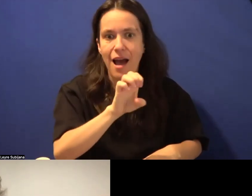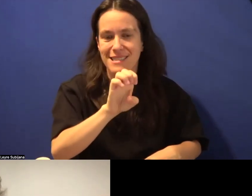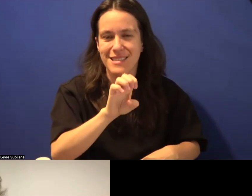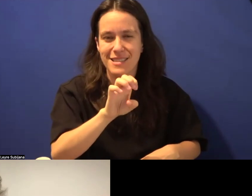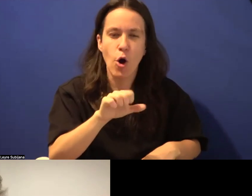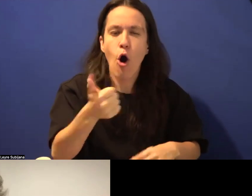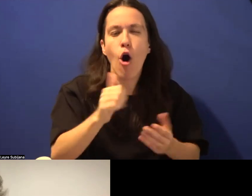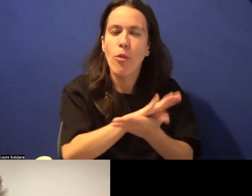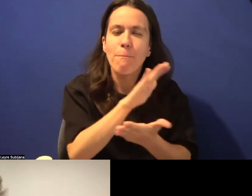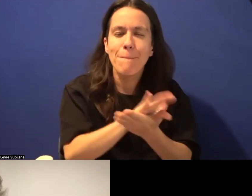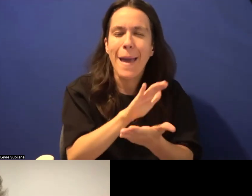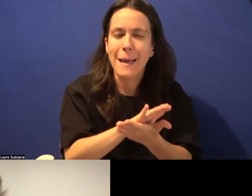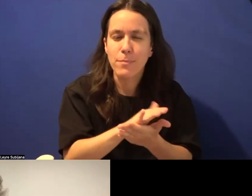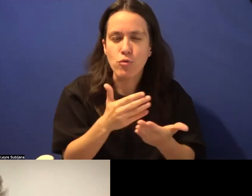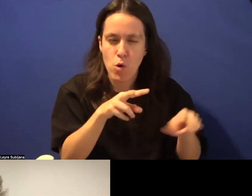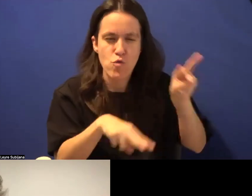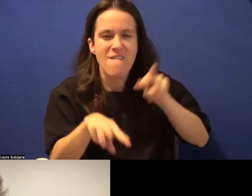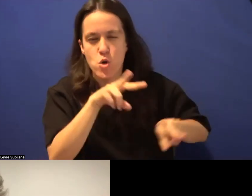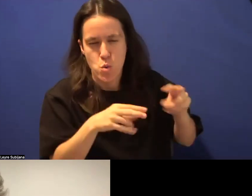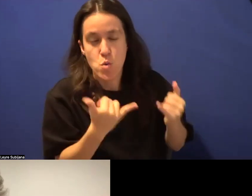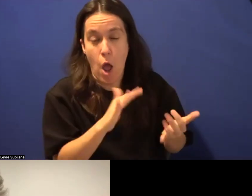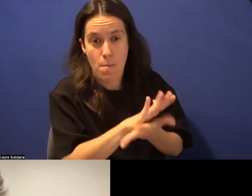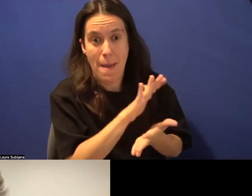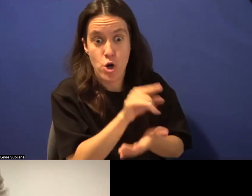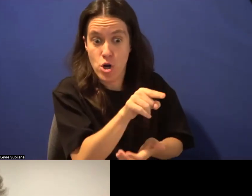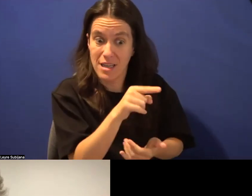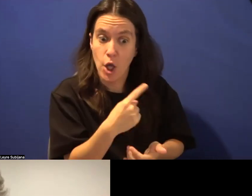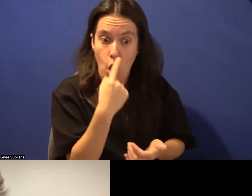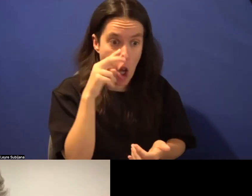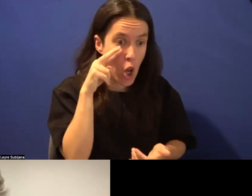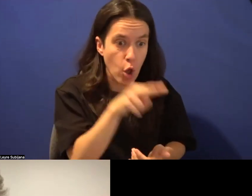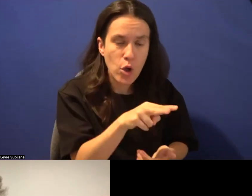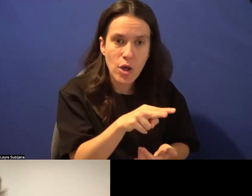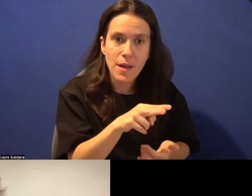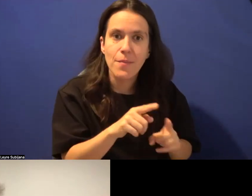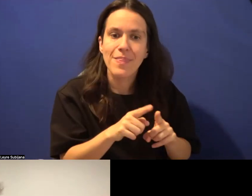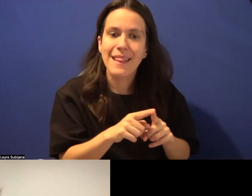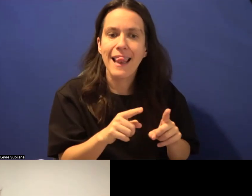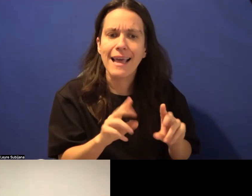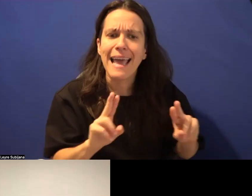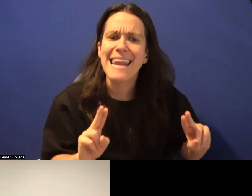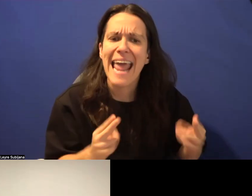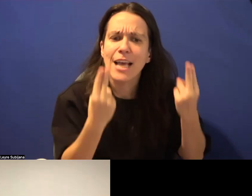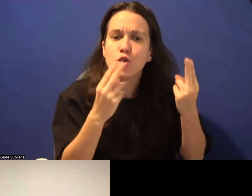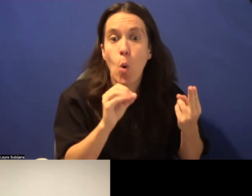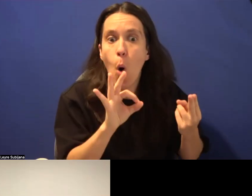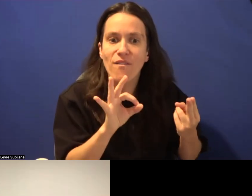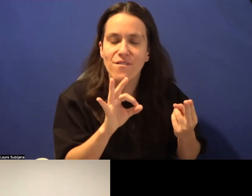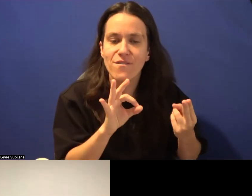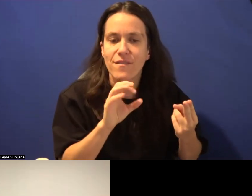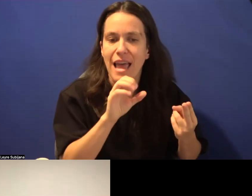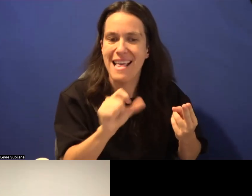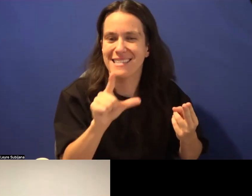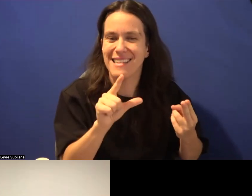that's under review, looks at the nature of the semantic networks in ASL compared